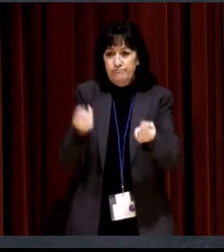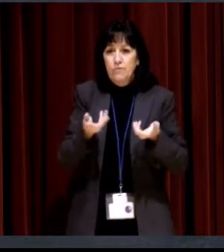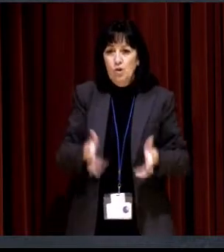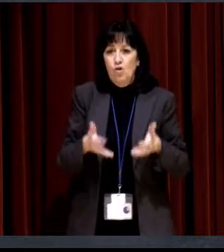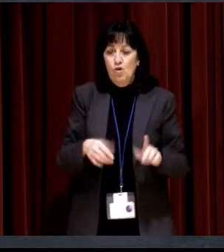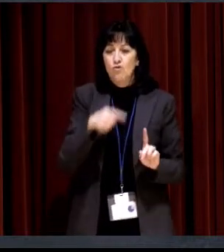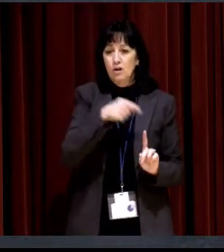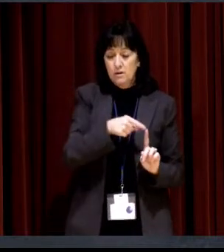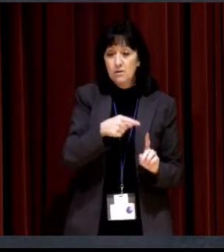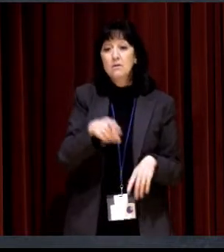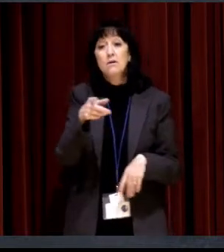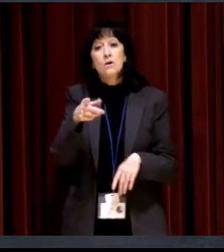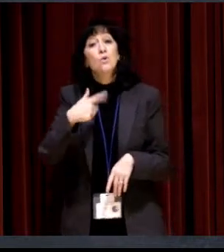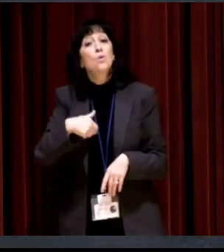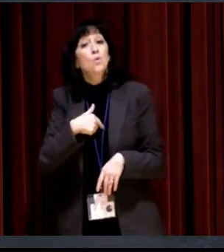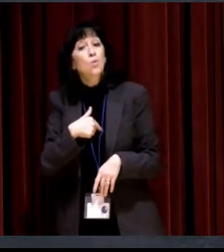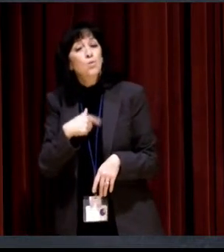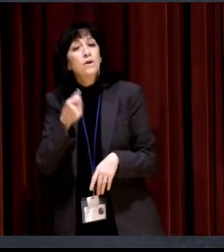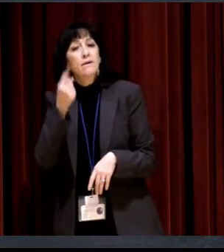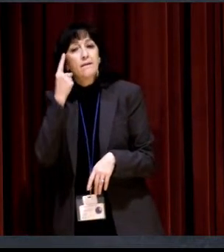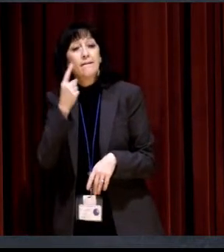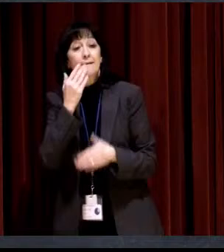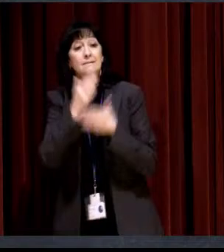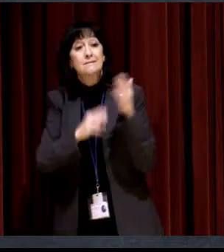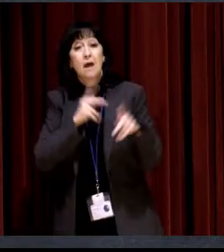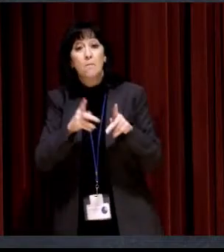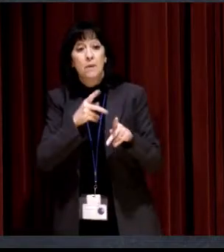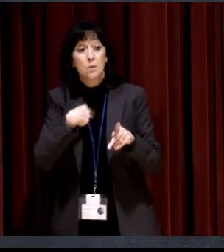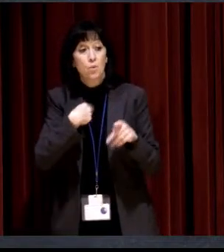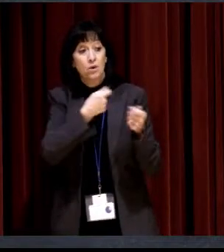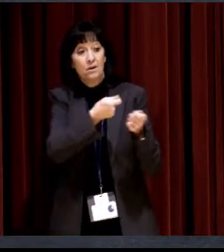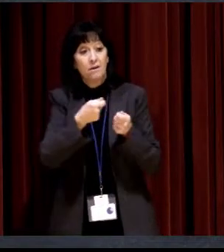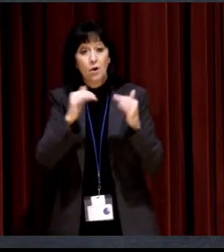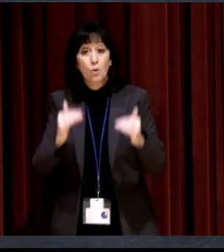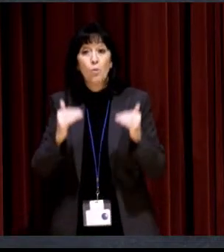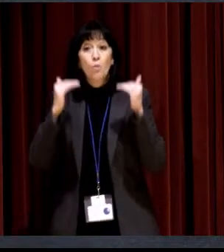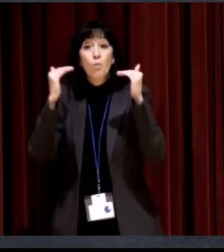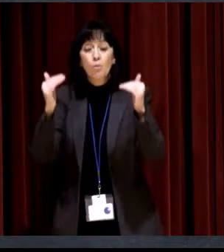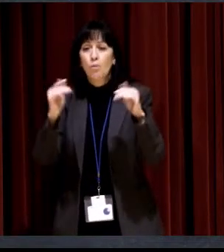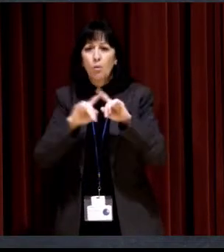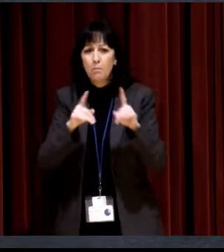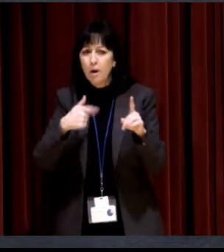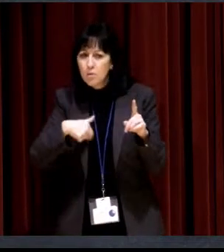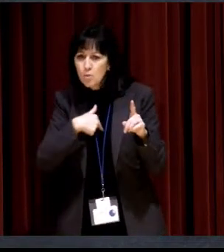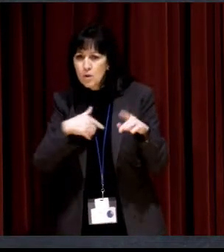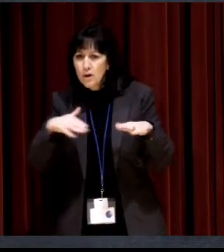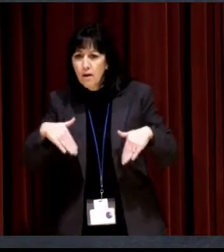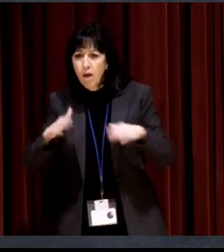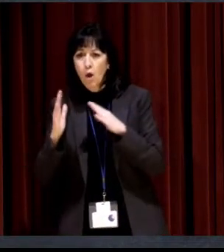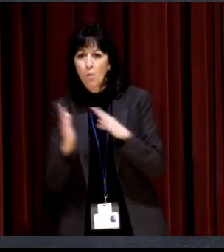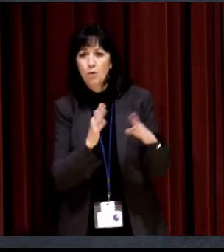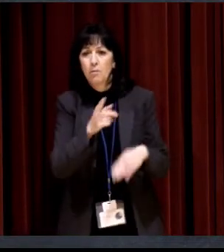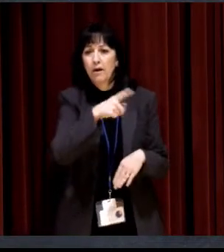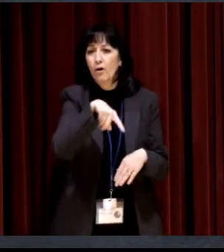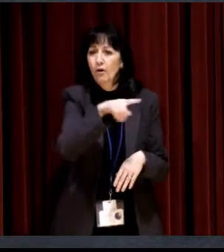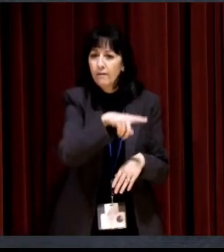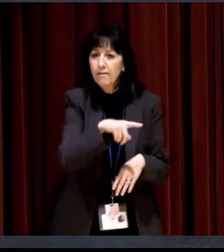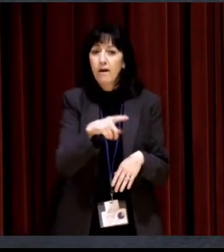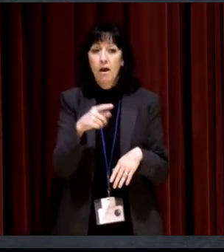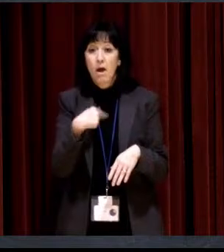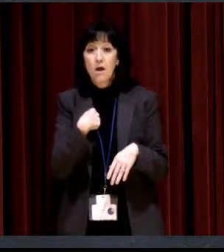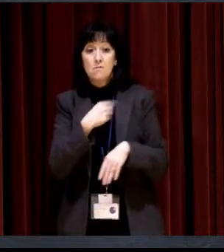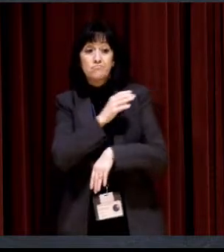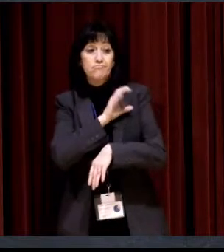the longest, and we haven't prepared them or given them the opportunity to grow. And I think we've got to do a better job of that. I don't think, and